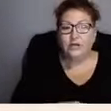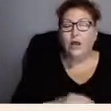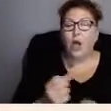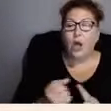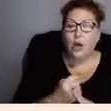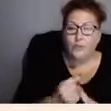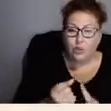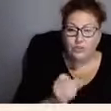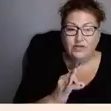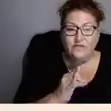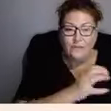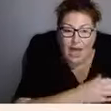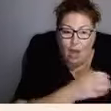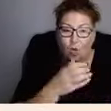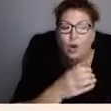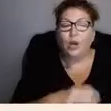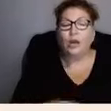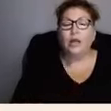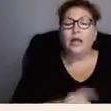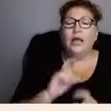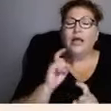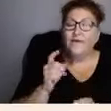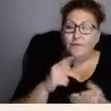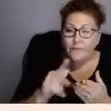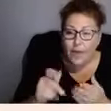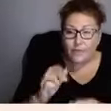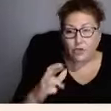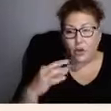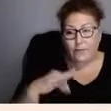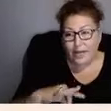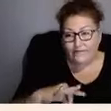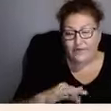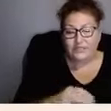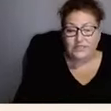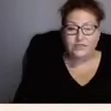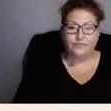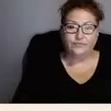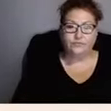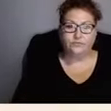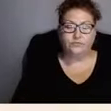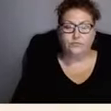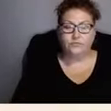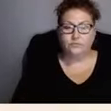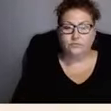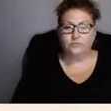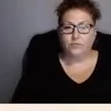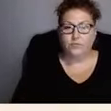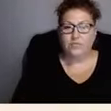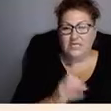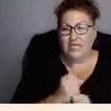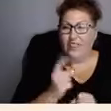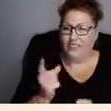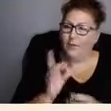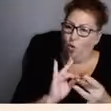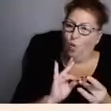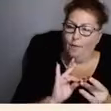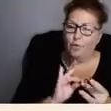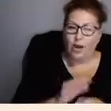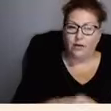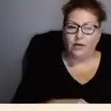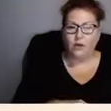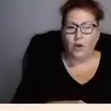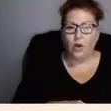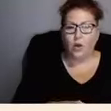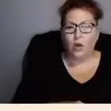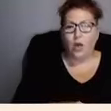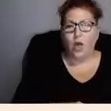power. Sometimes traffickers promise small payments or benefits to get the victim to cooperate. And why are the traffickers doing